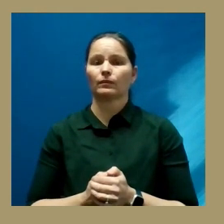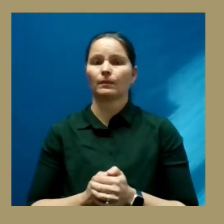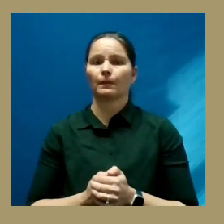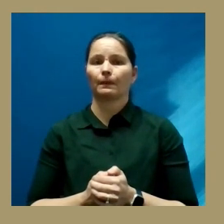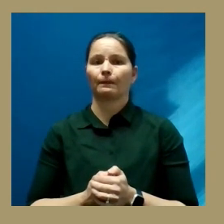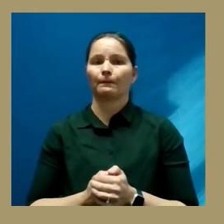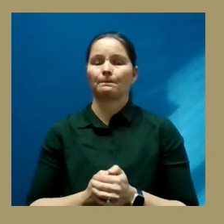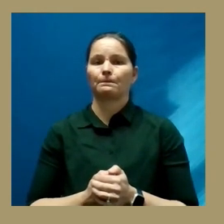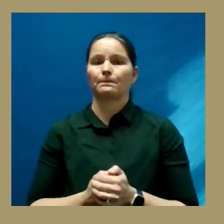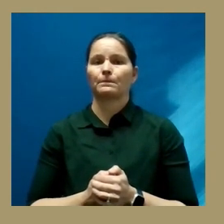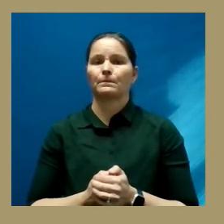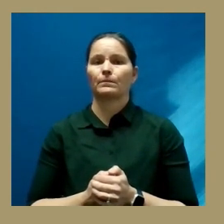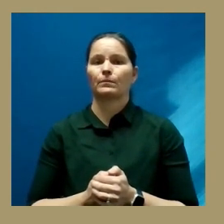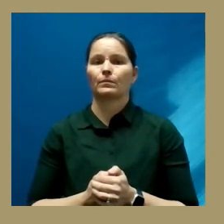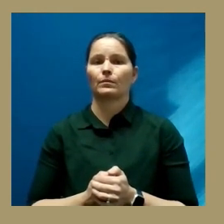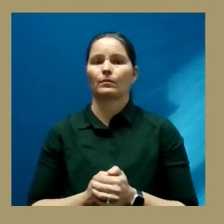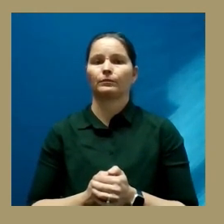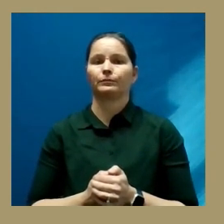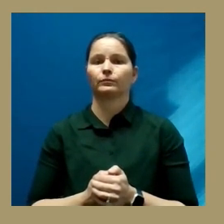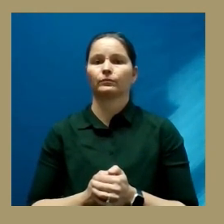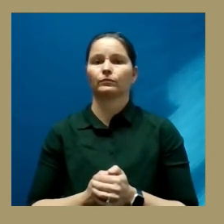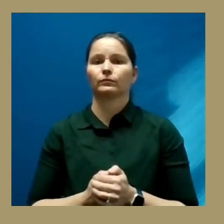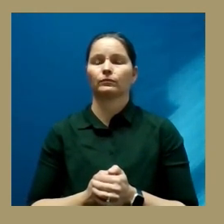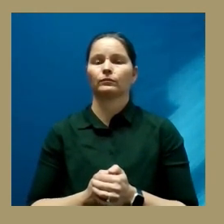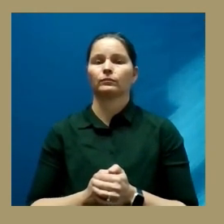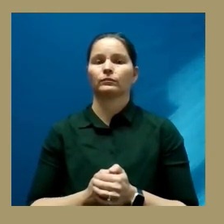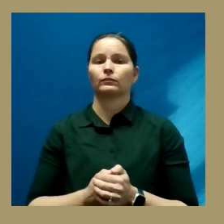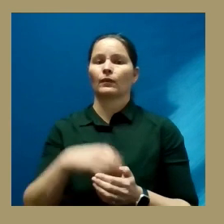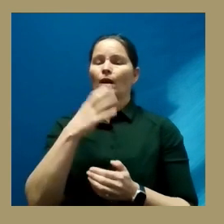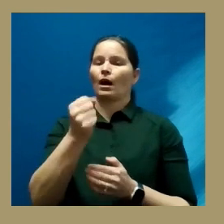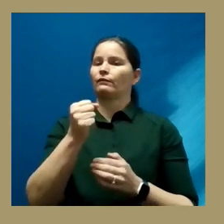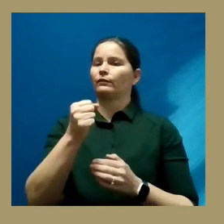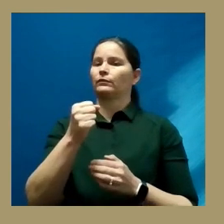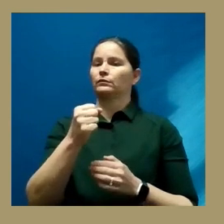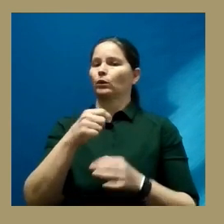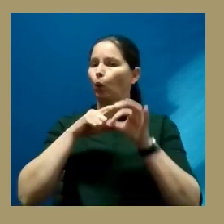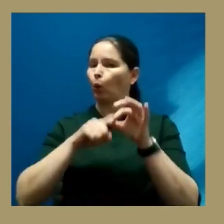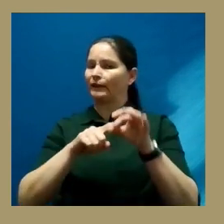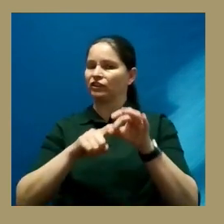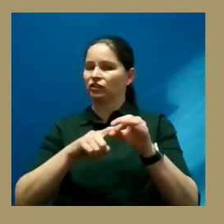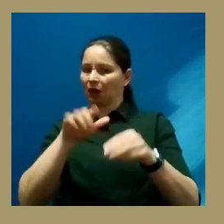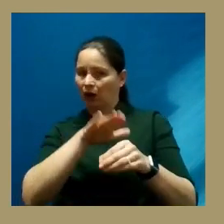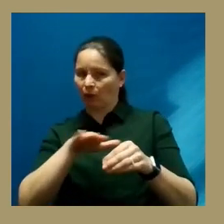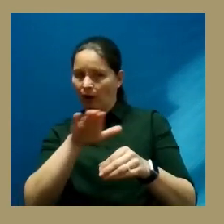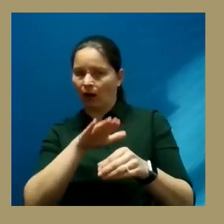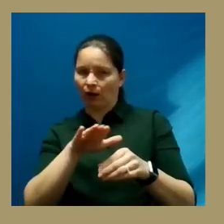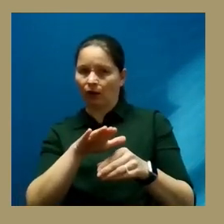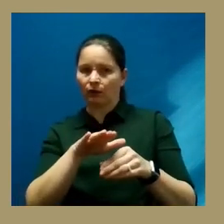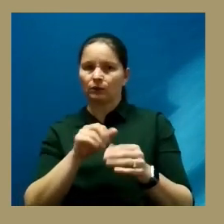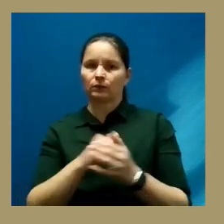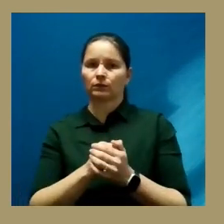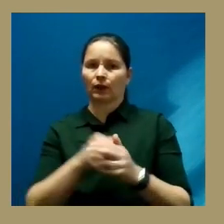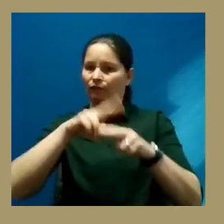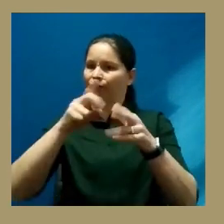started. There is also a frequently asked questions section around what is the seniors